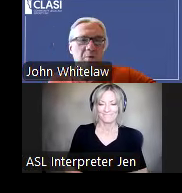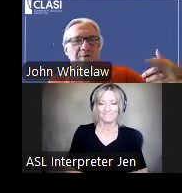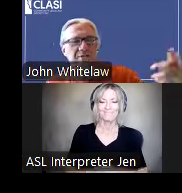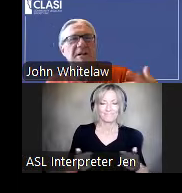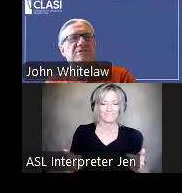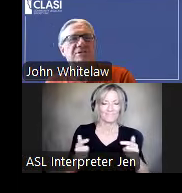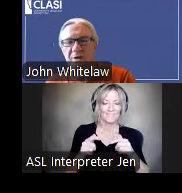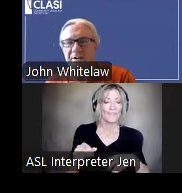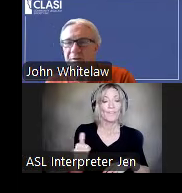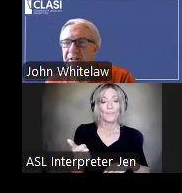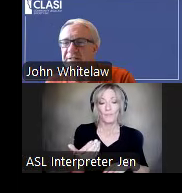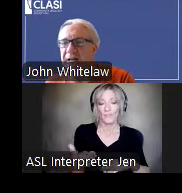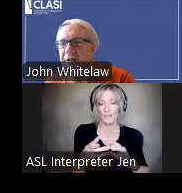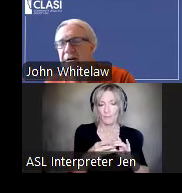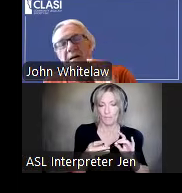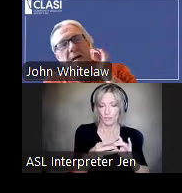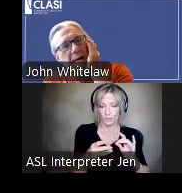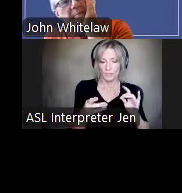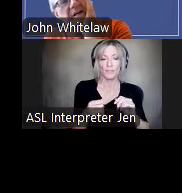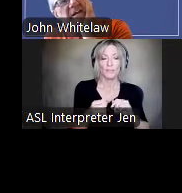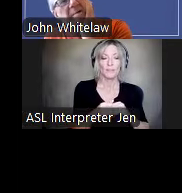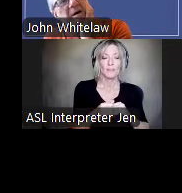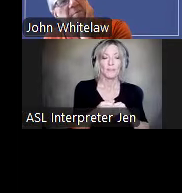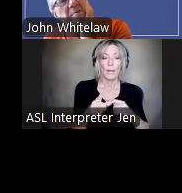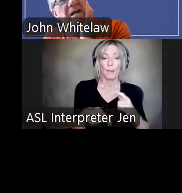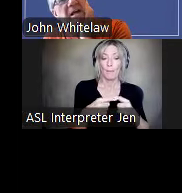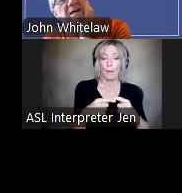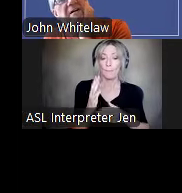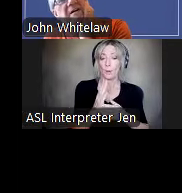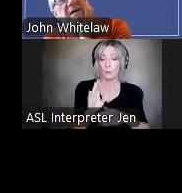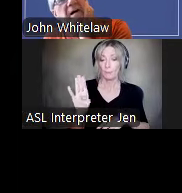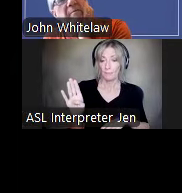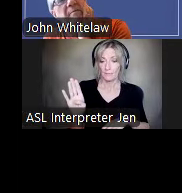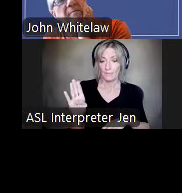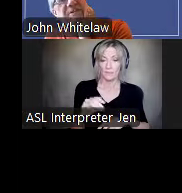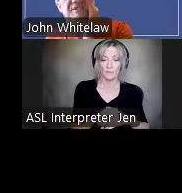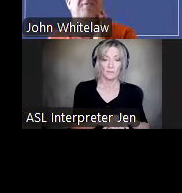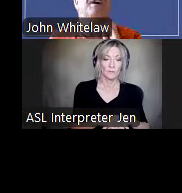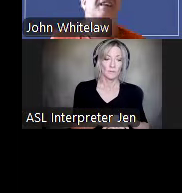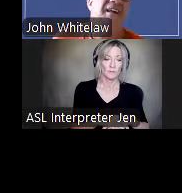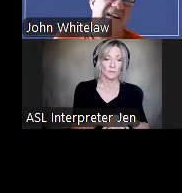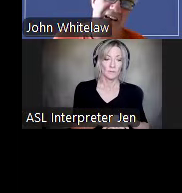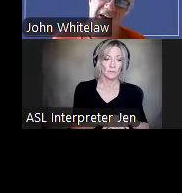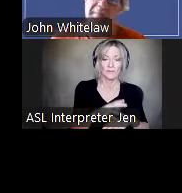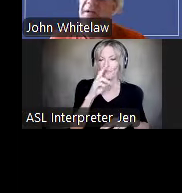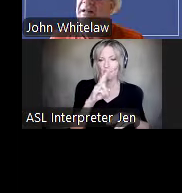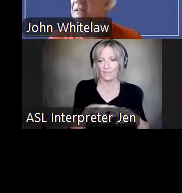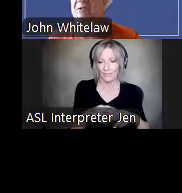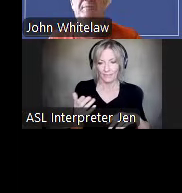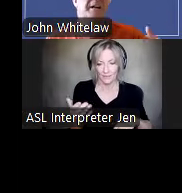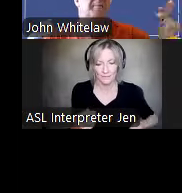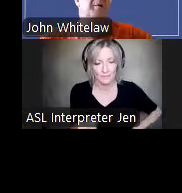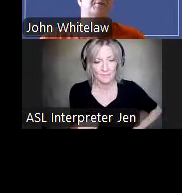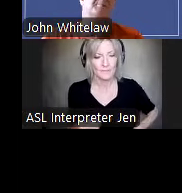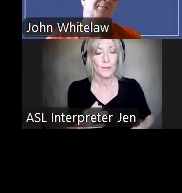I will just mention, since we have a little bit of time here, about Medicare Part B, which is a fun thing. So